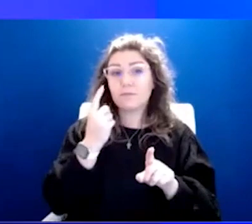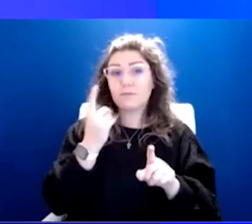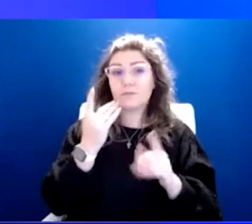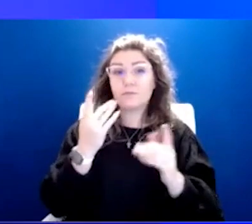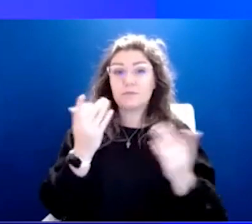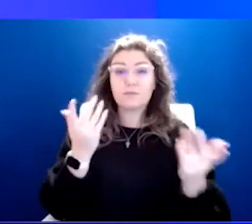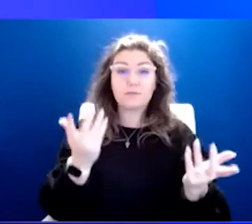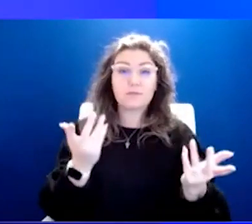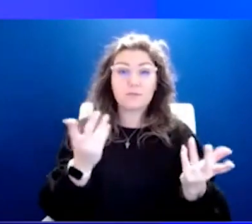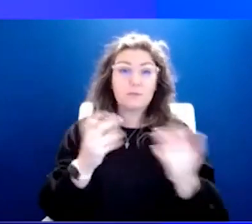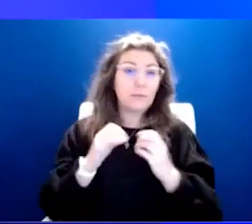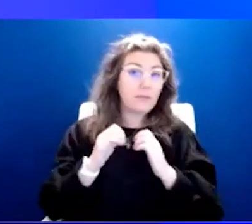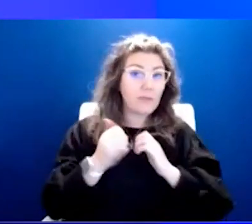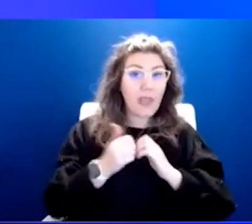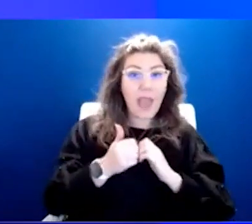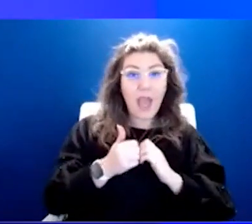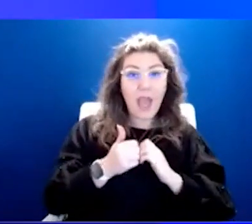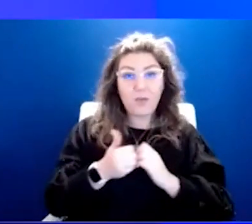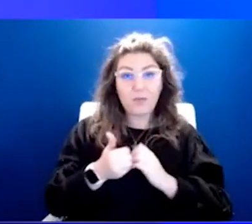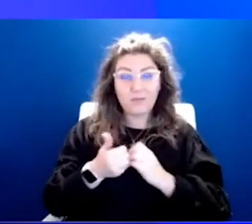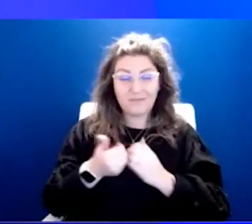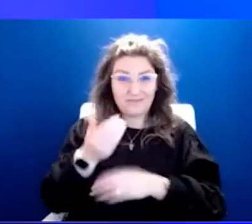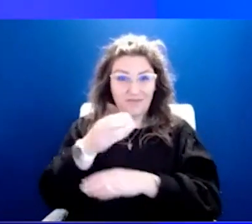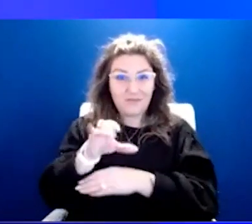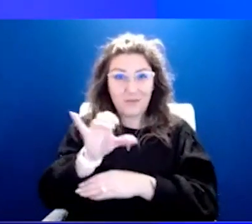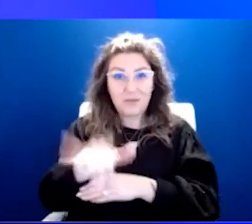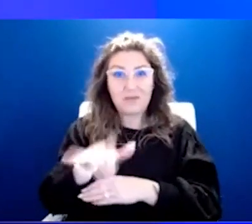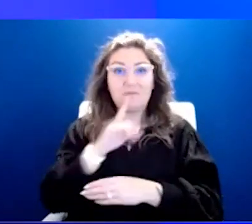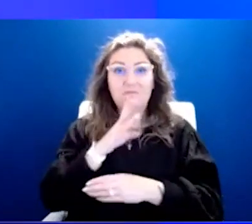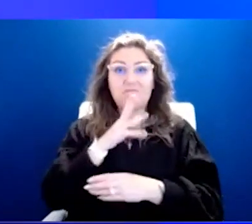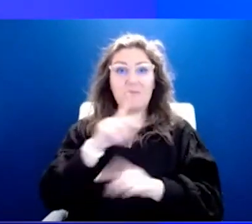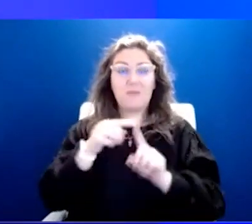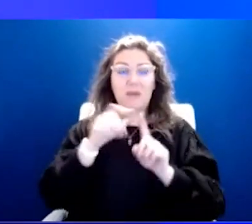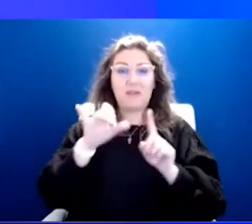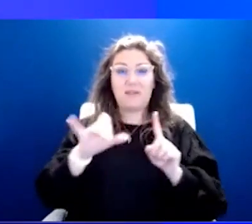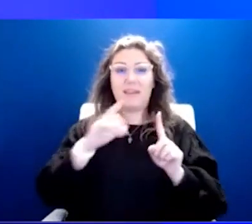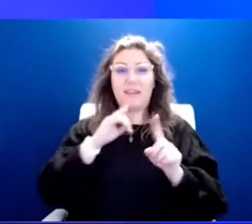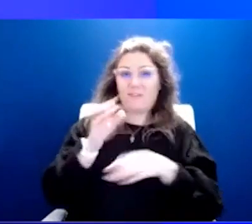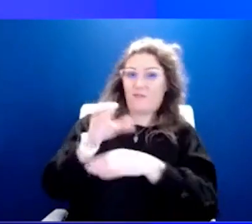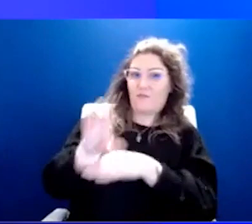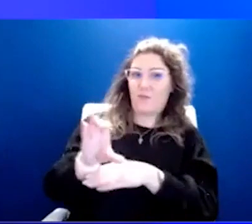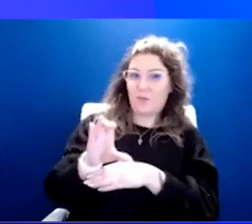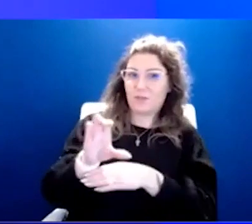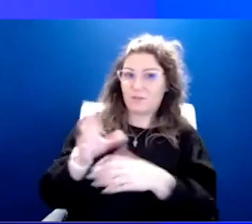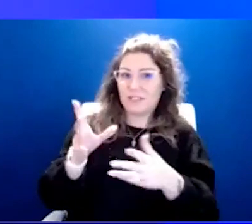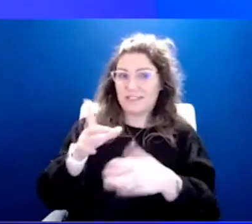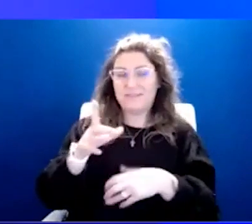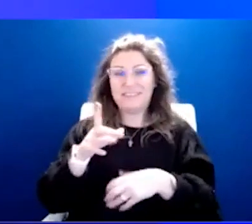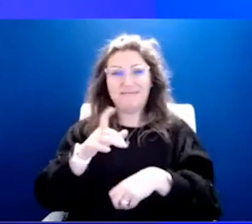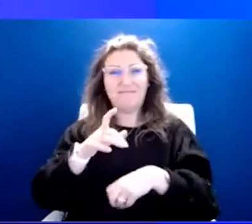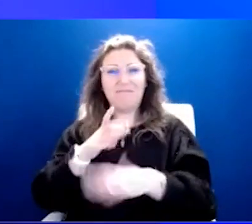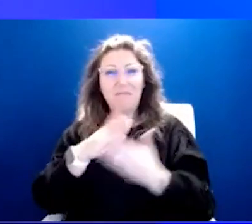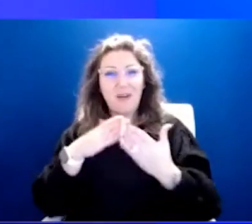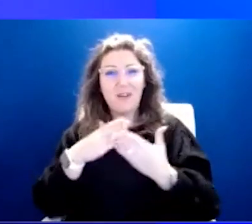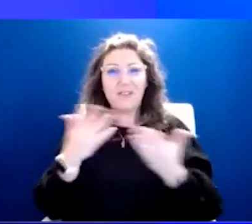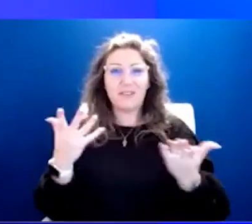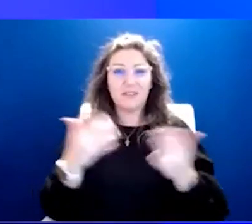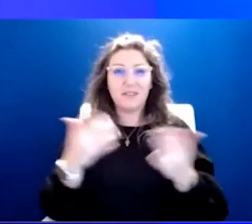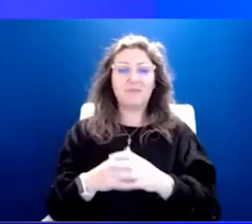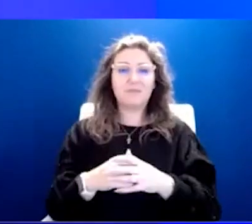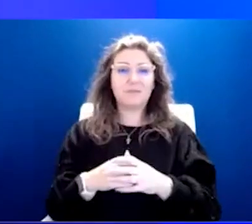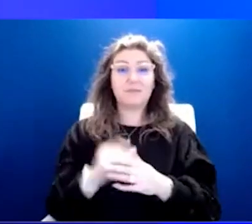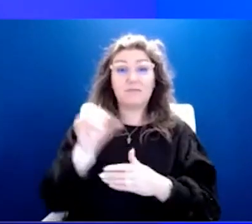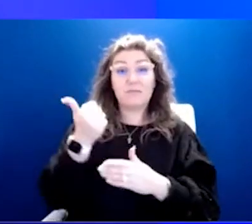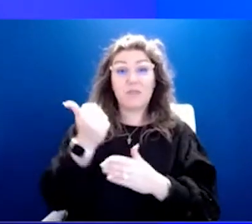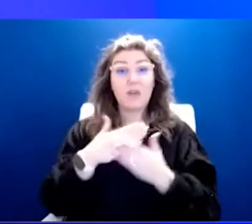how are you going to make that work. We talked about this already, the whole enforcement part of that. I think the other piece of that is